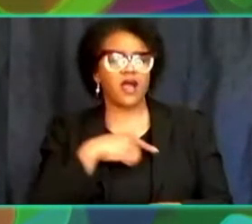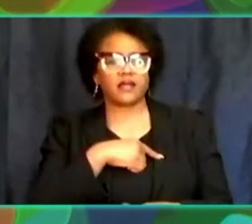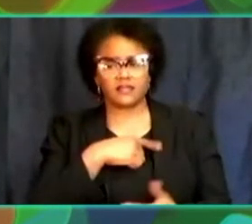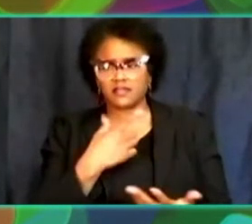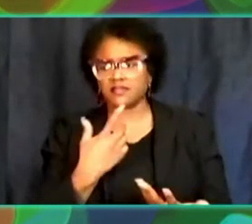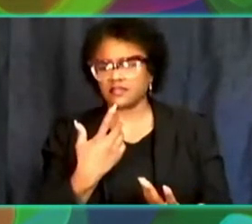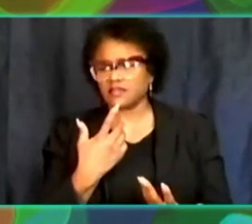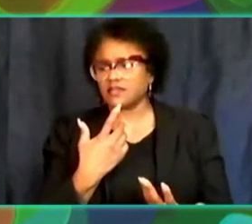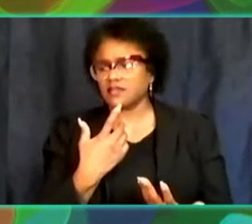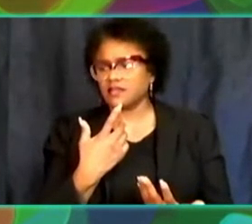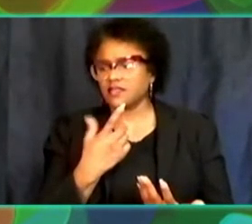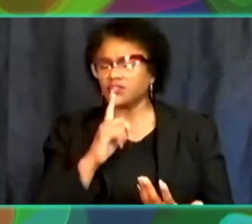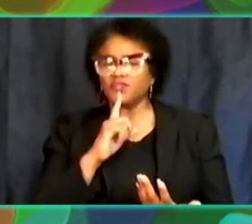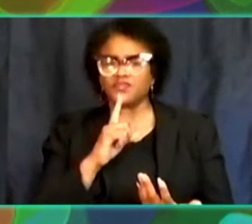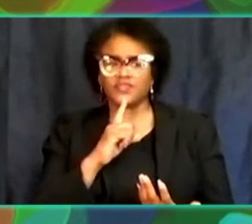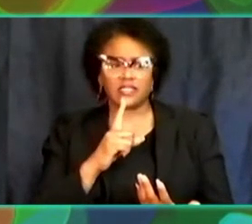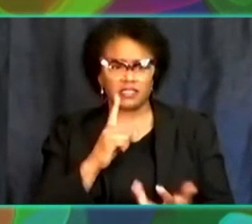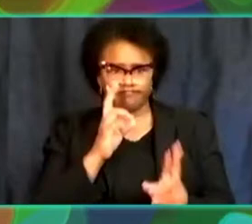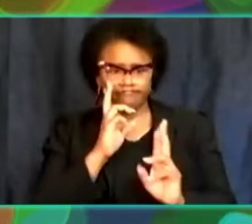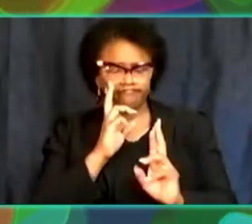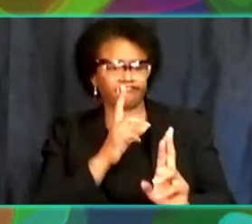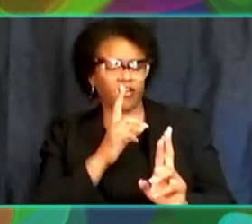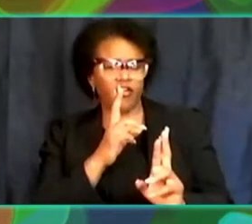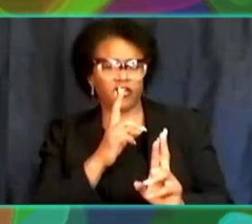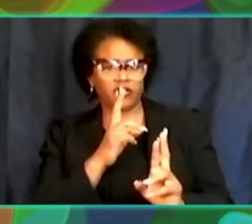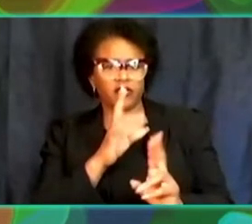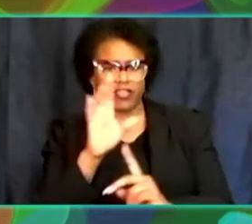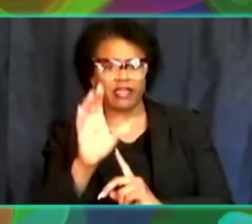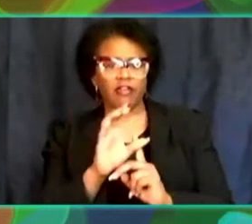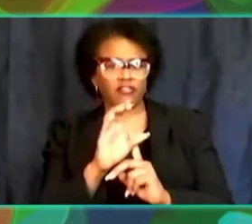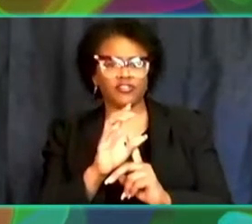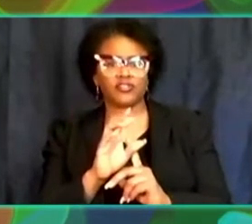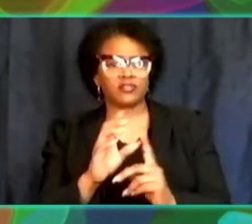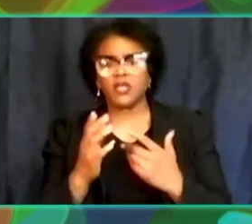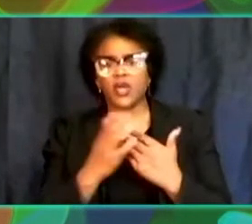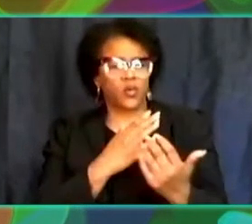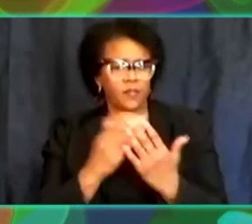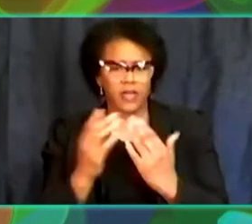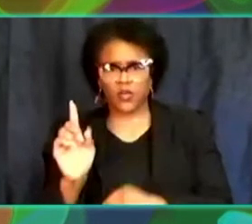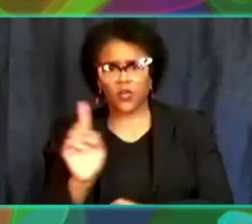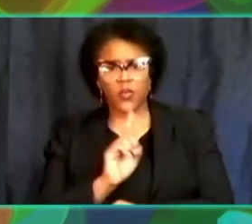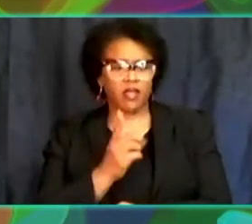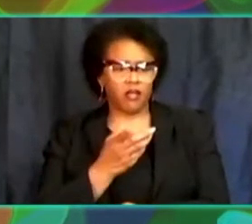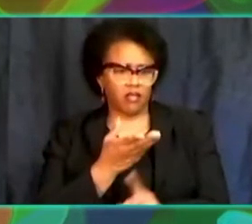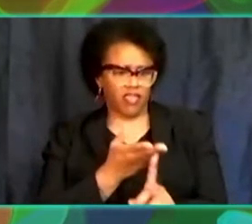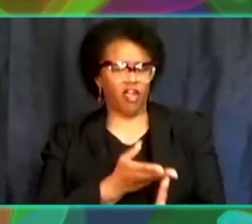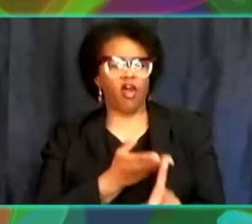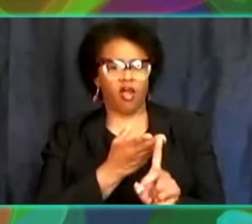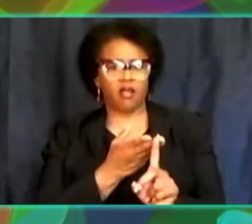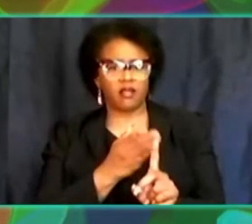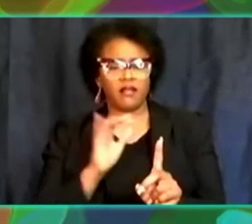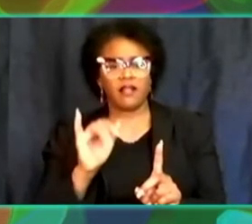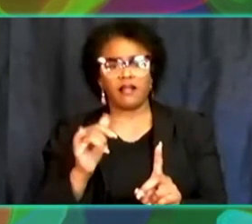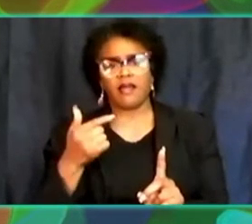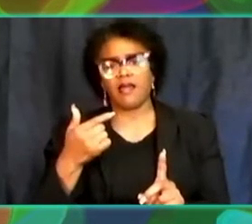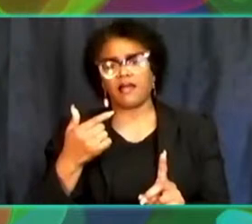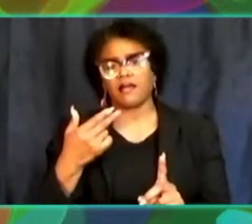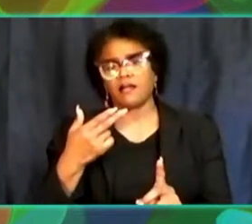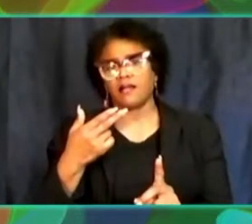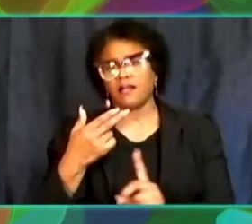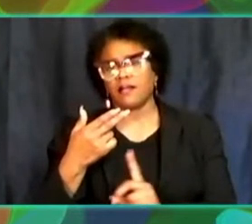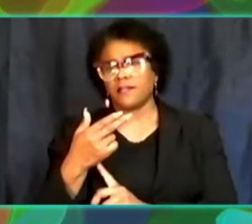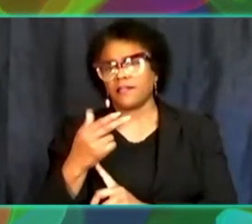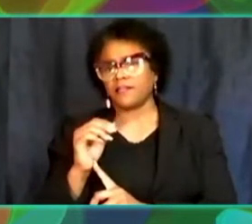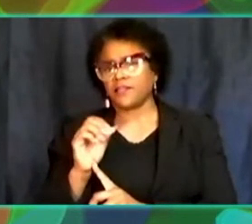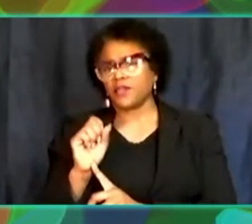to pay honor our characters wherever they are. And like in Ghost Roast, that's coming out in 2023, that's